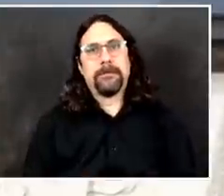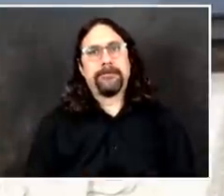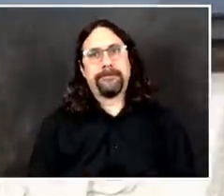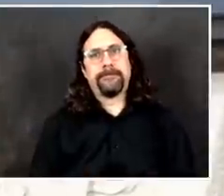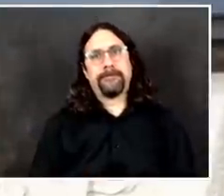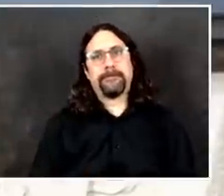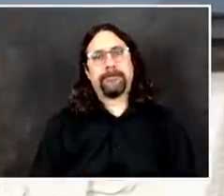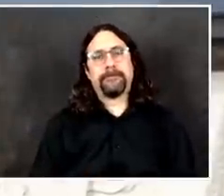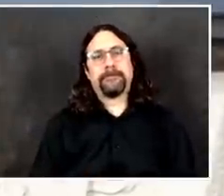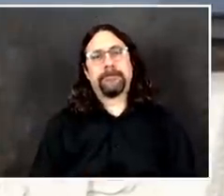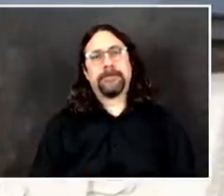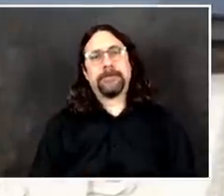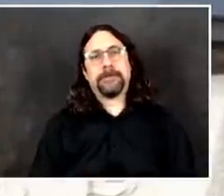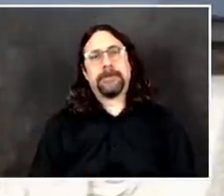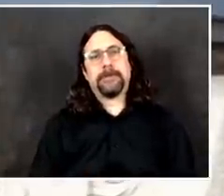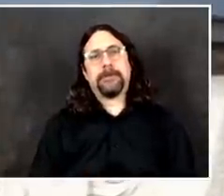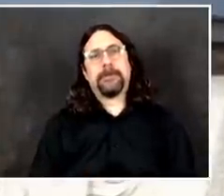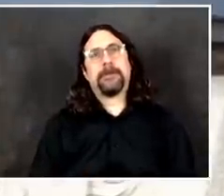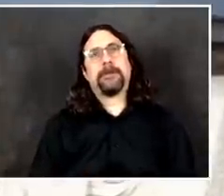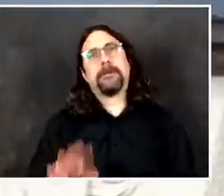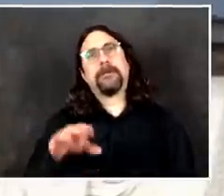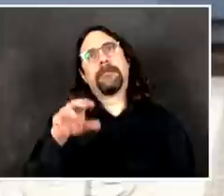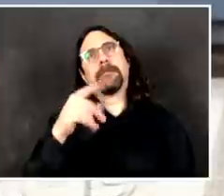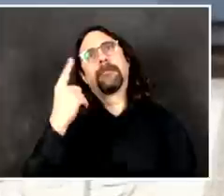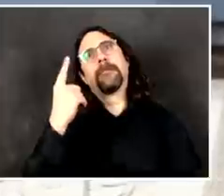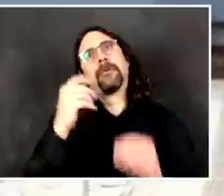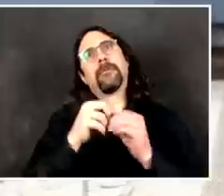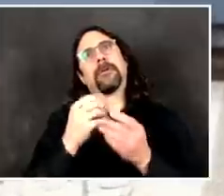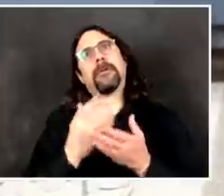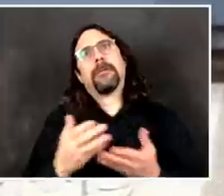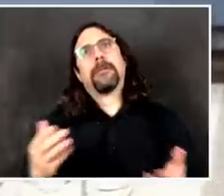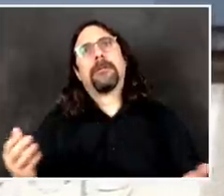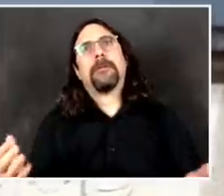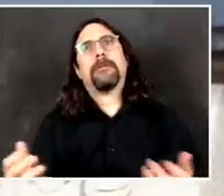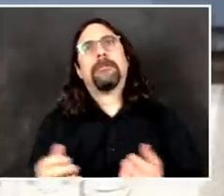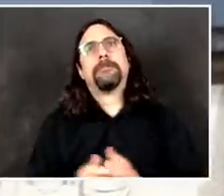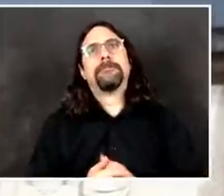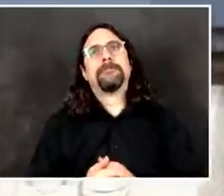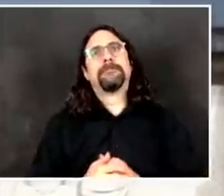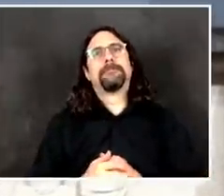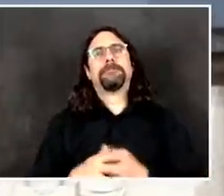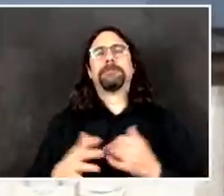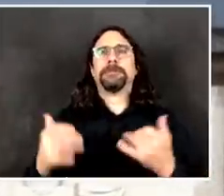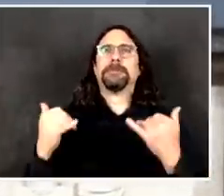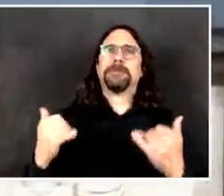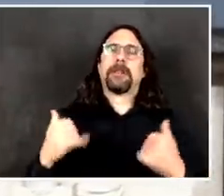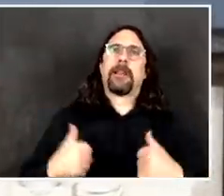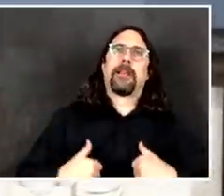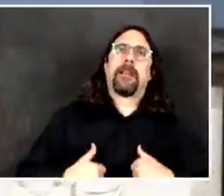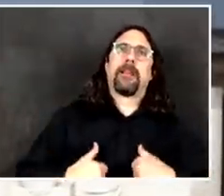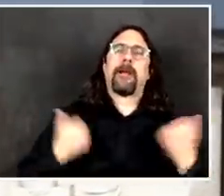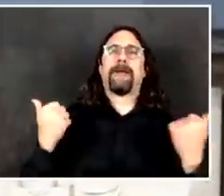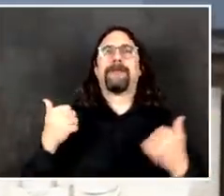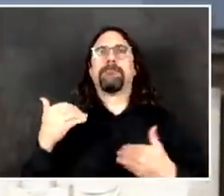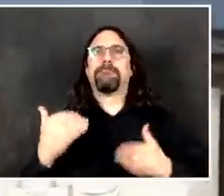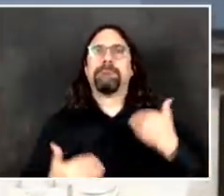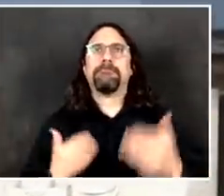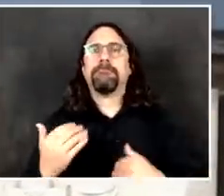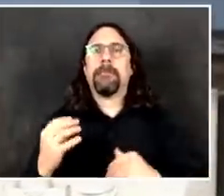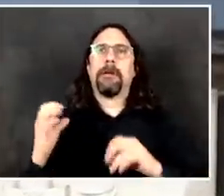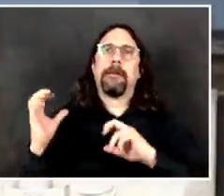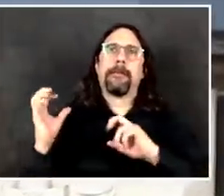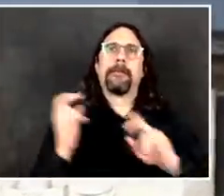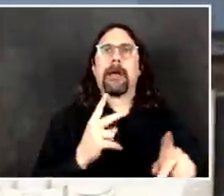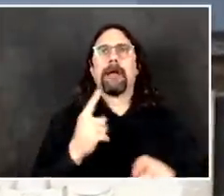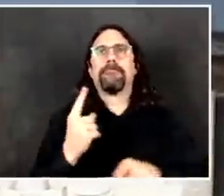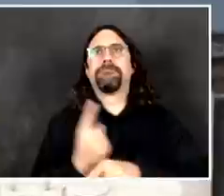be very solemn remembrances today because it's Holocaust Remembrance Day. There'd be solemn ceremonies, moments to reflect. And